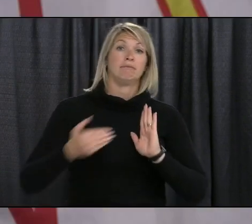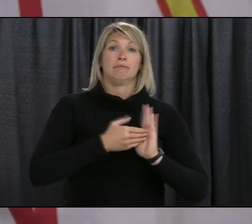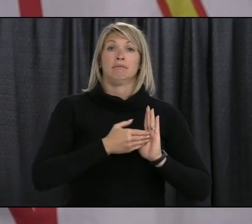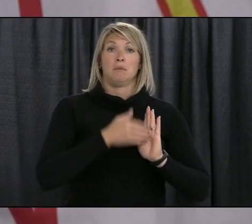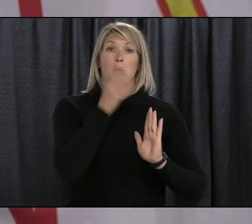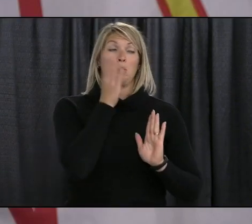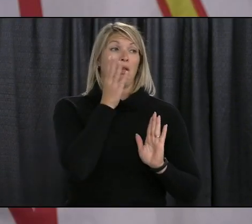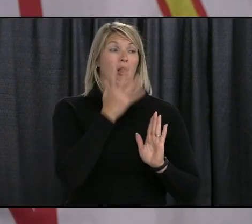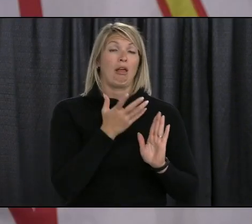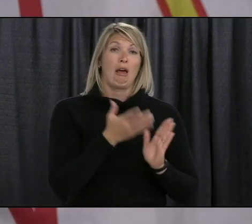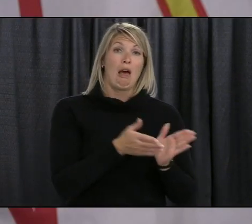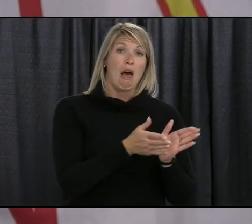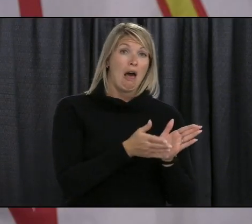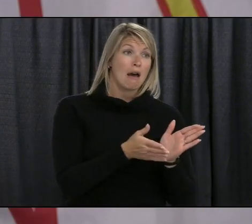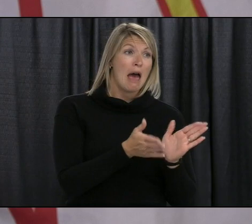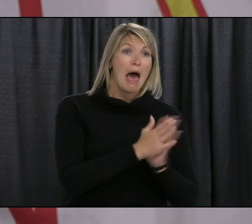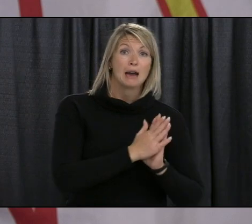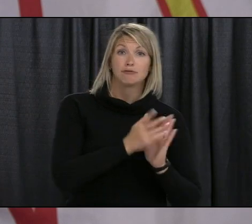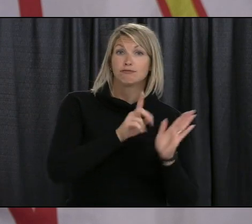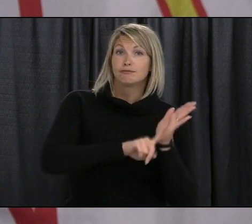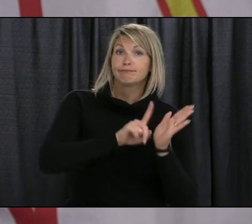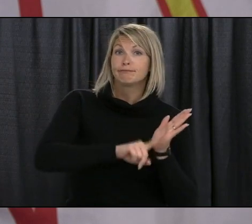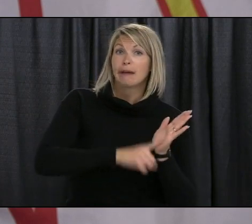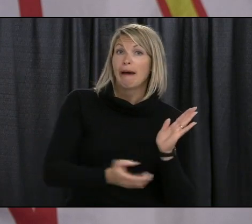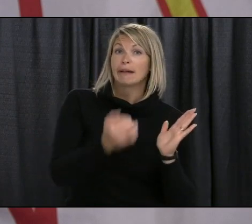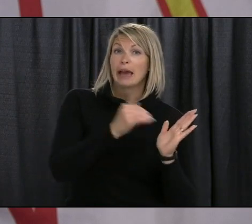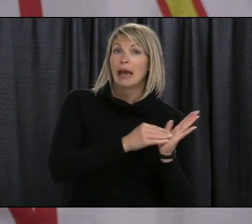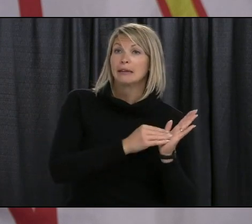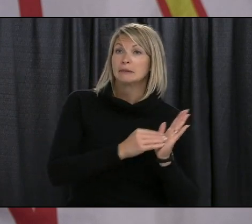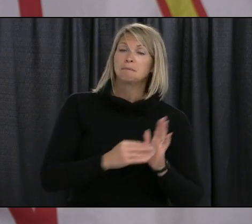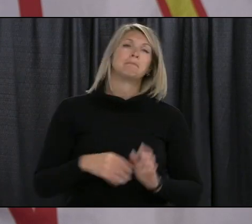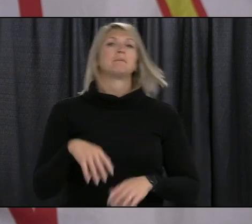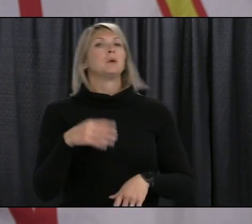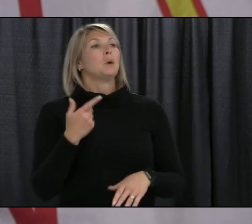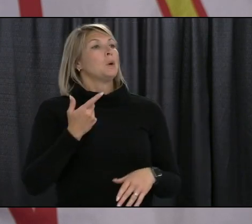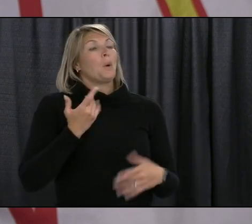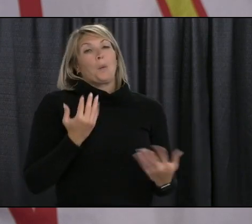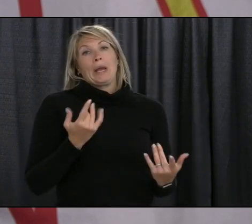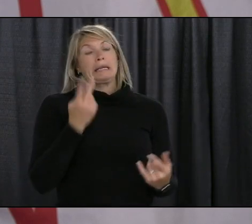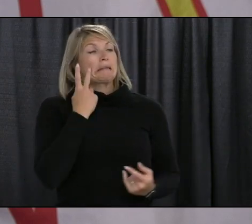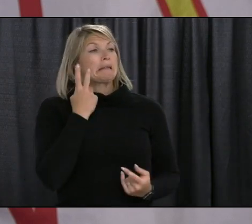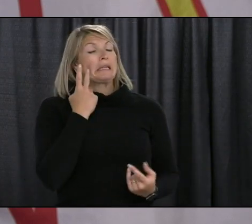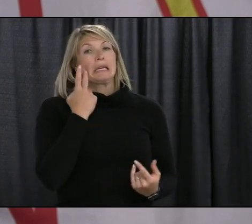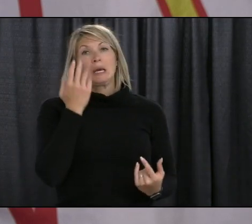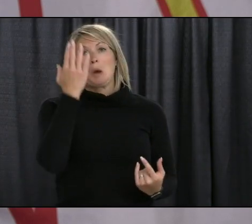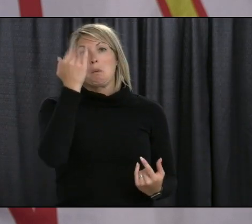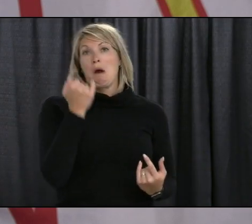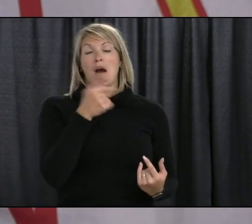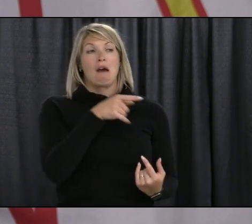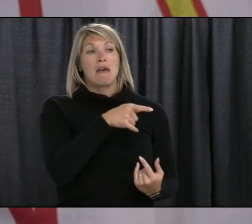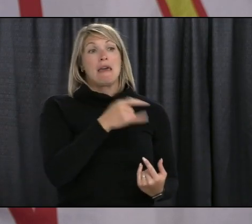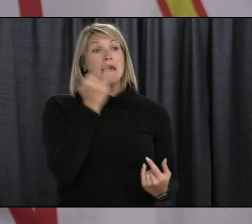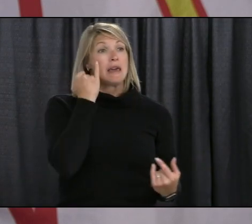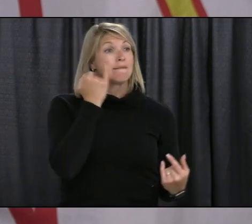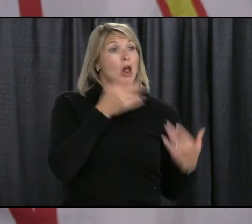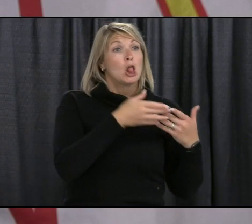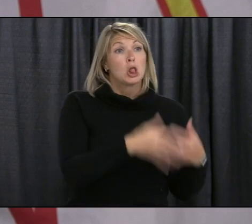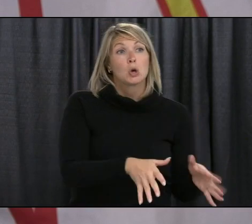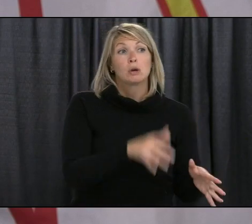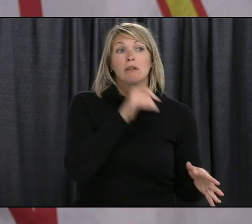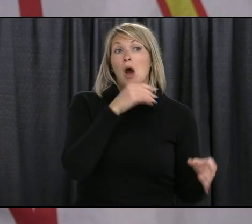So I guess we'll cross that bridge when we come to it, but we'll continue on with all the other public health measures that we've had